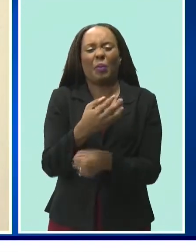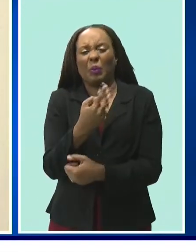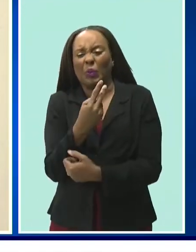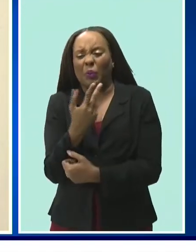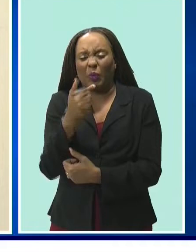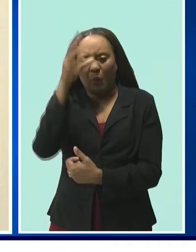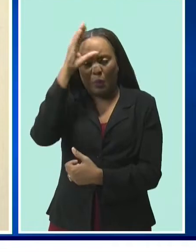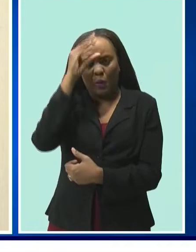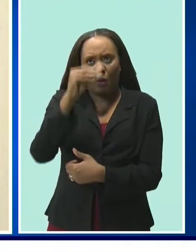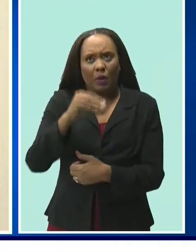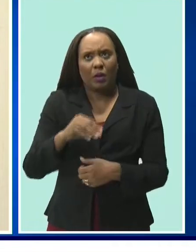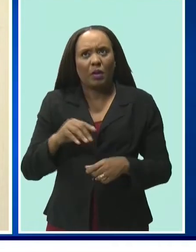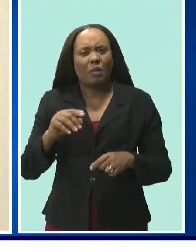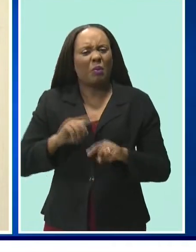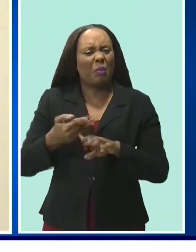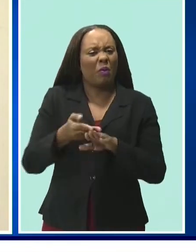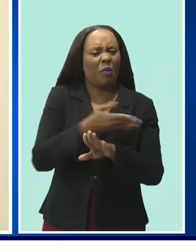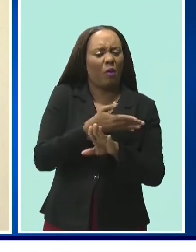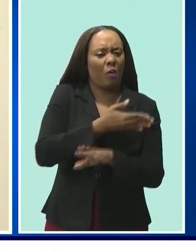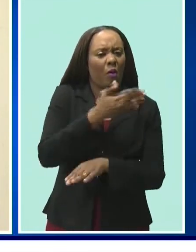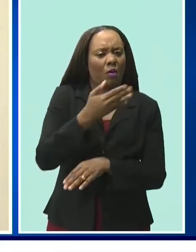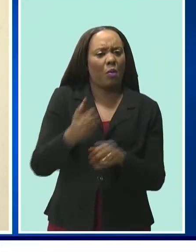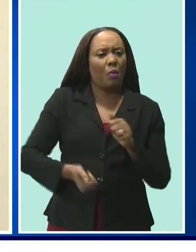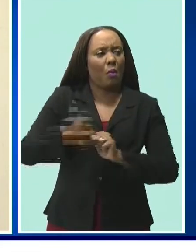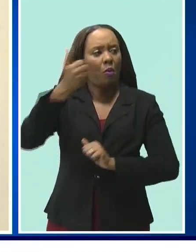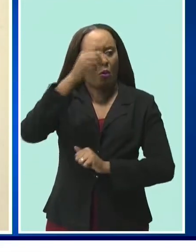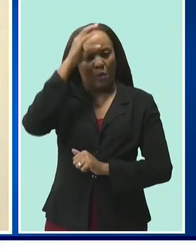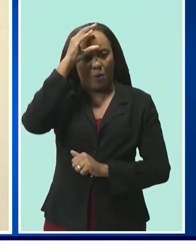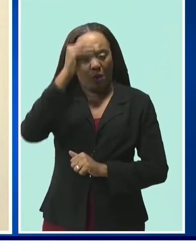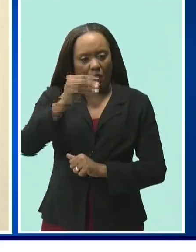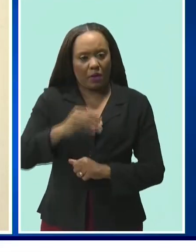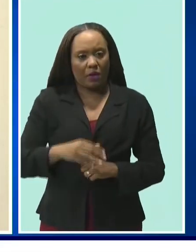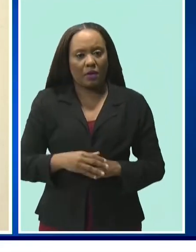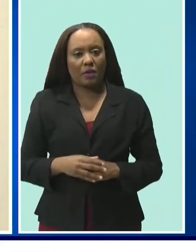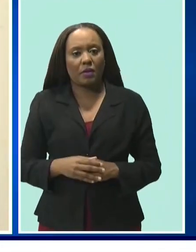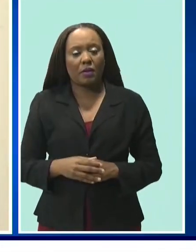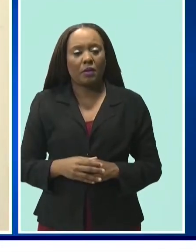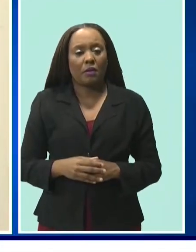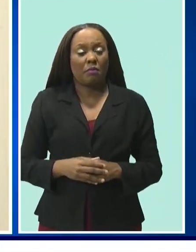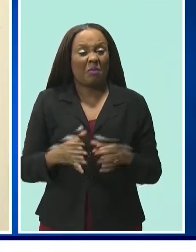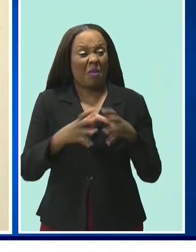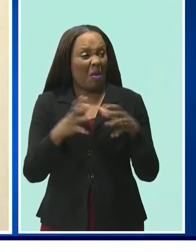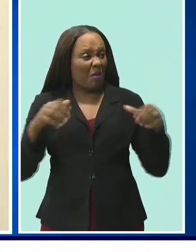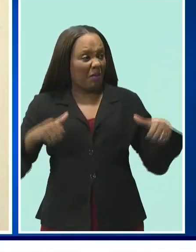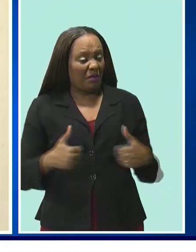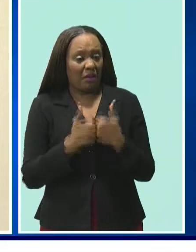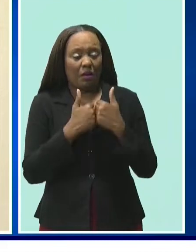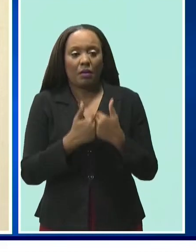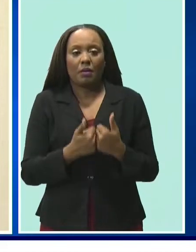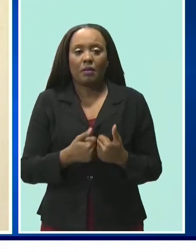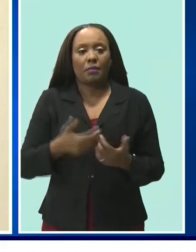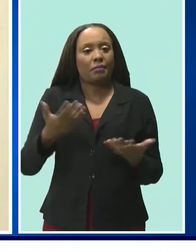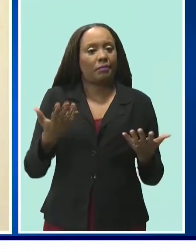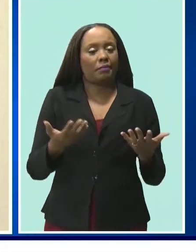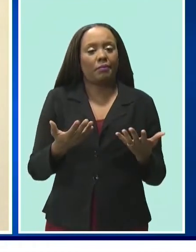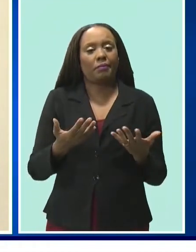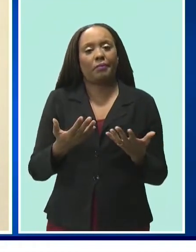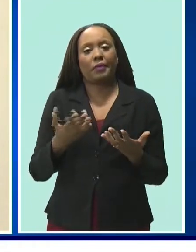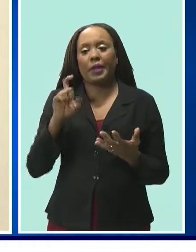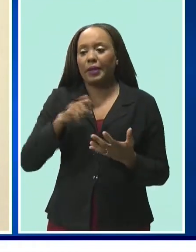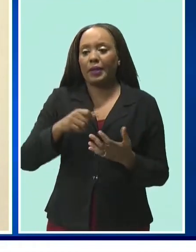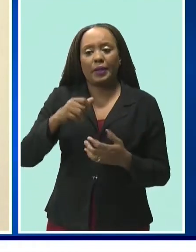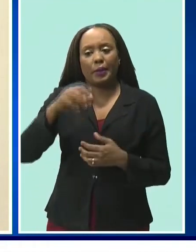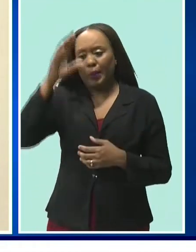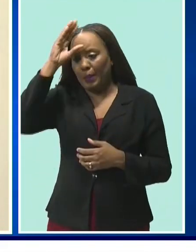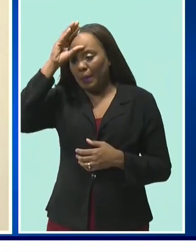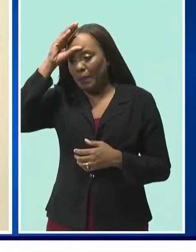the cadets were always boys. So unless we arrest those challenges, we can't get the mentorships. We can't get our